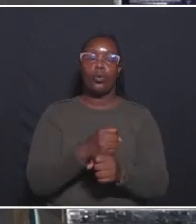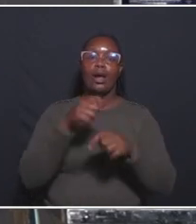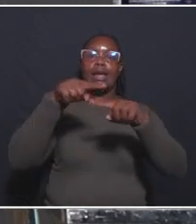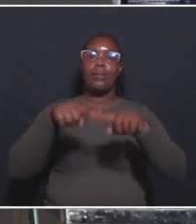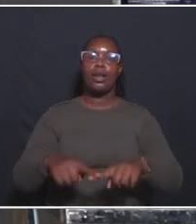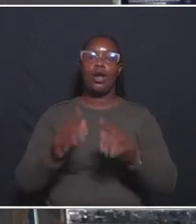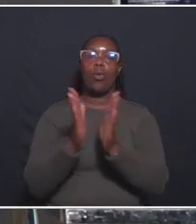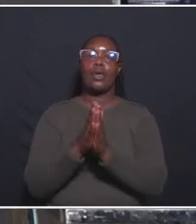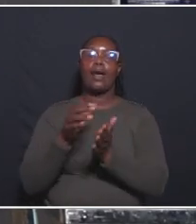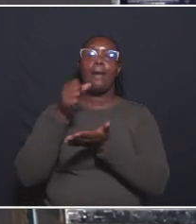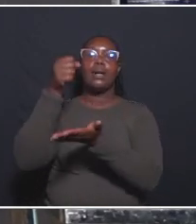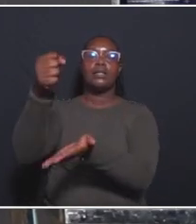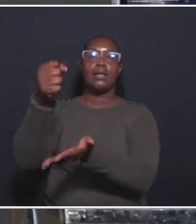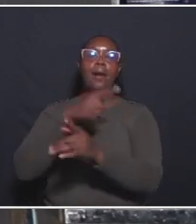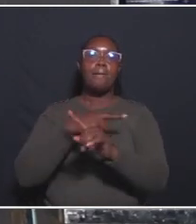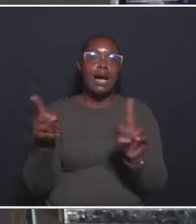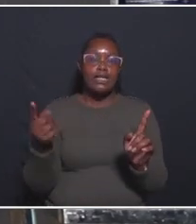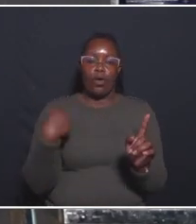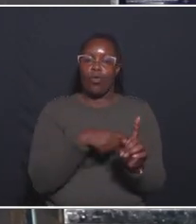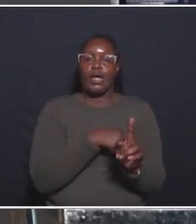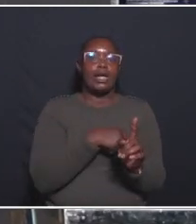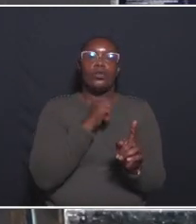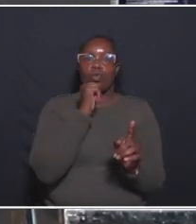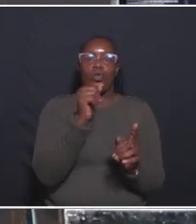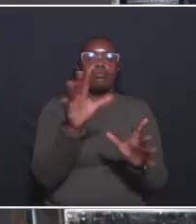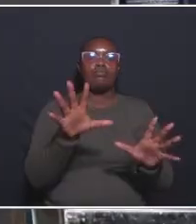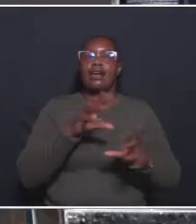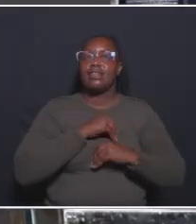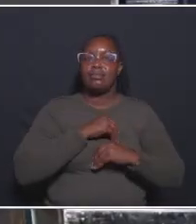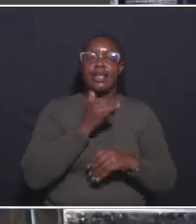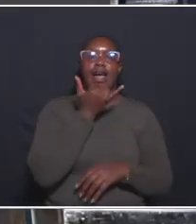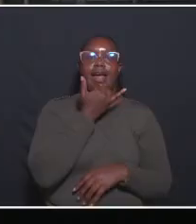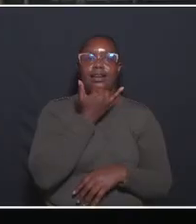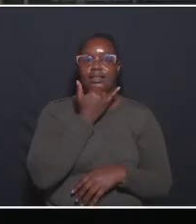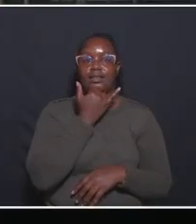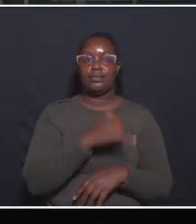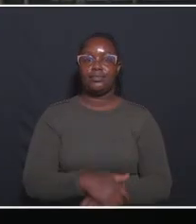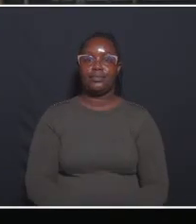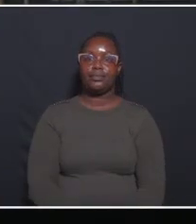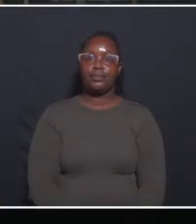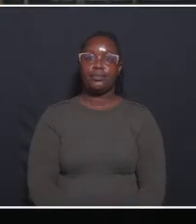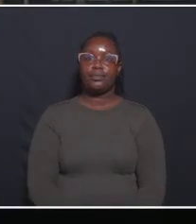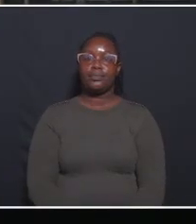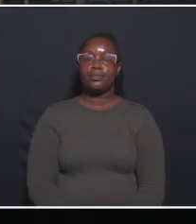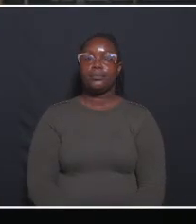but we do not have a room for any error. Yes. Thank you.